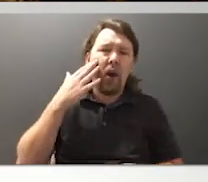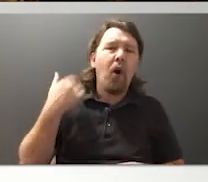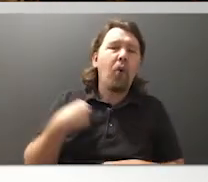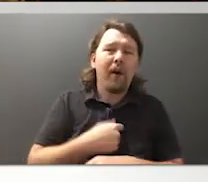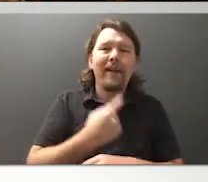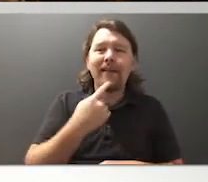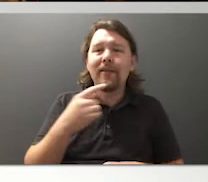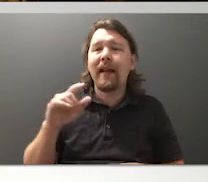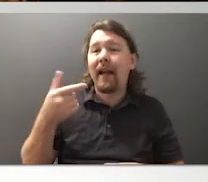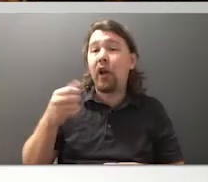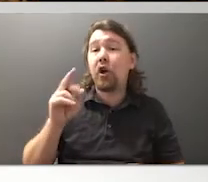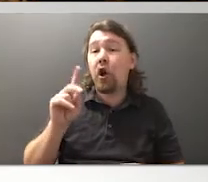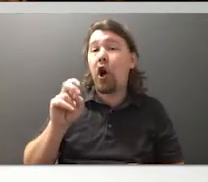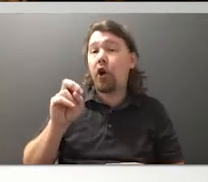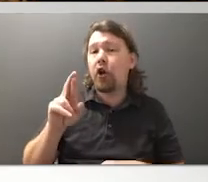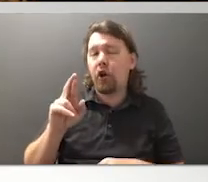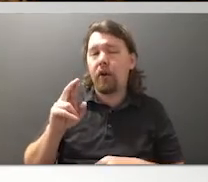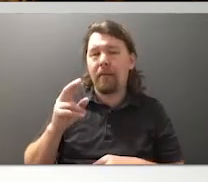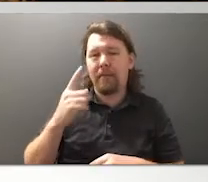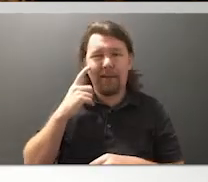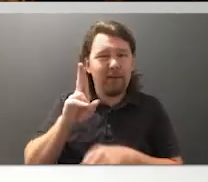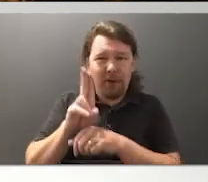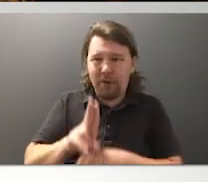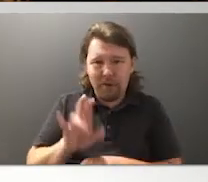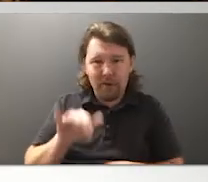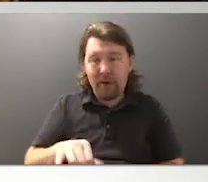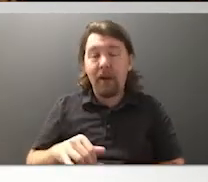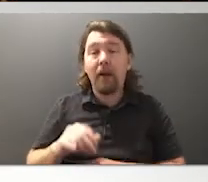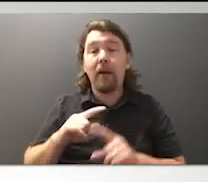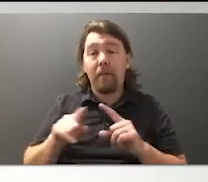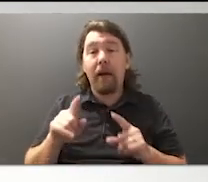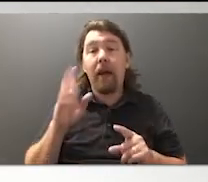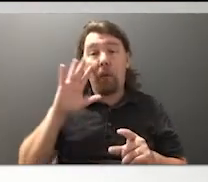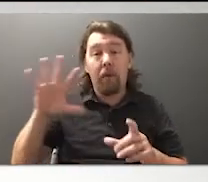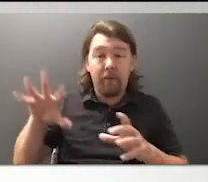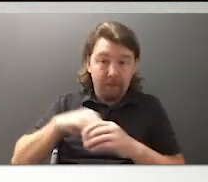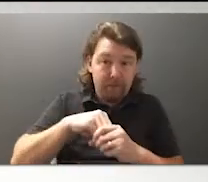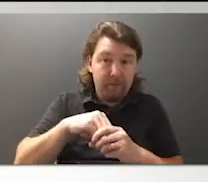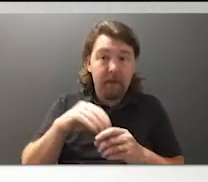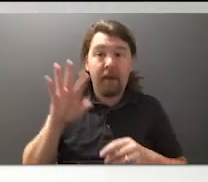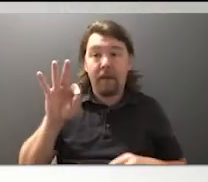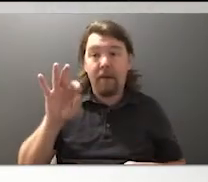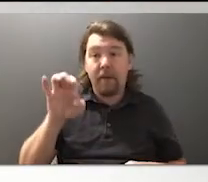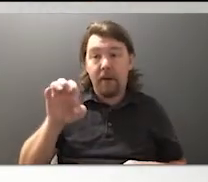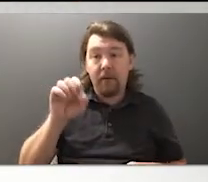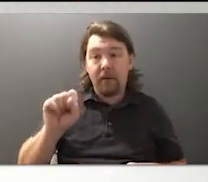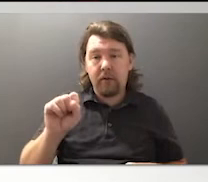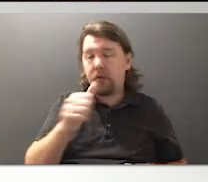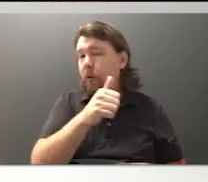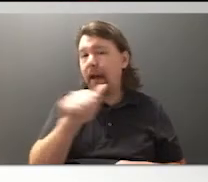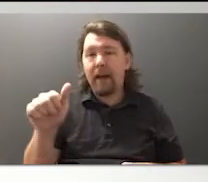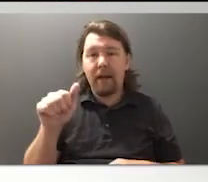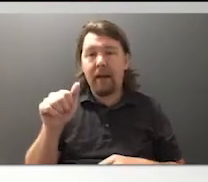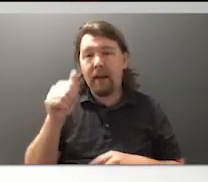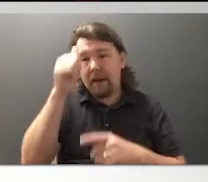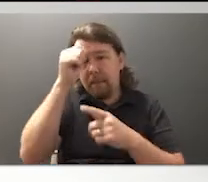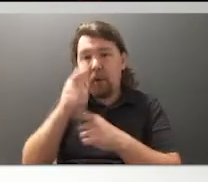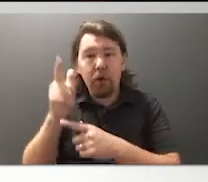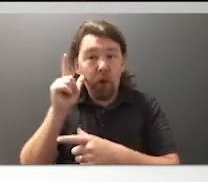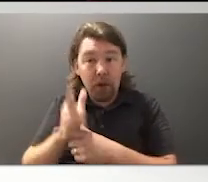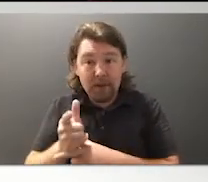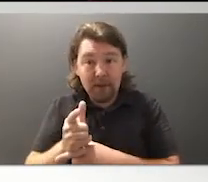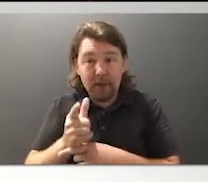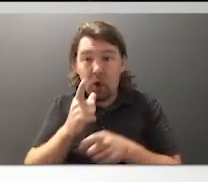to, but the way that it works is since it's going to be rolled into the Family Empowerment Scholarship, any sibling of an eligible Family Empowerment